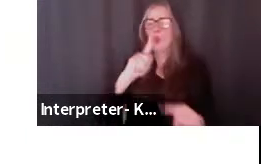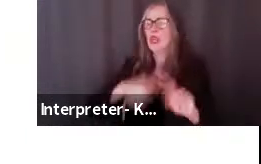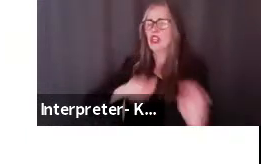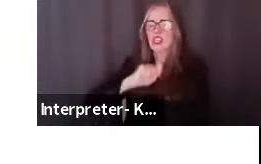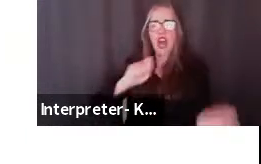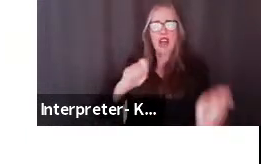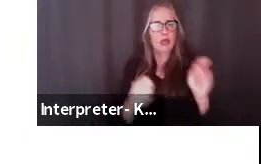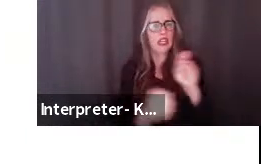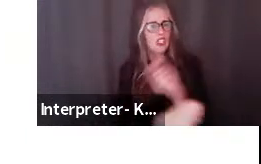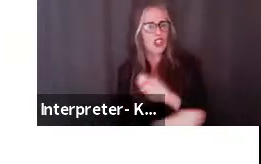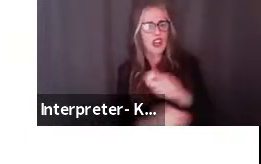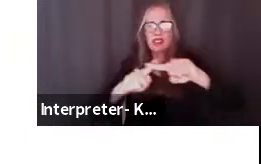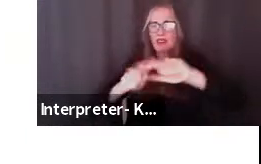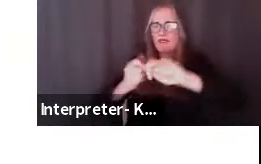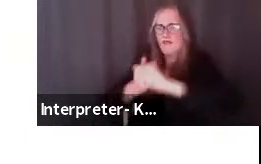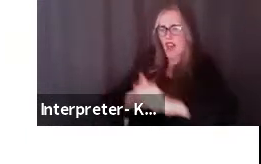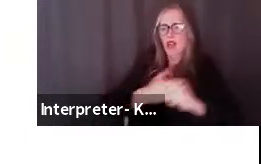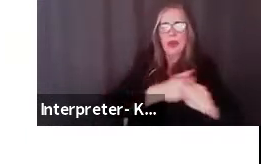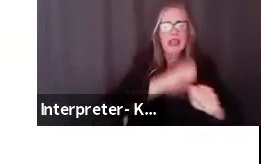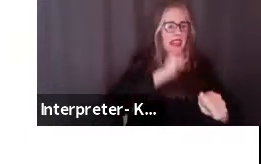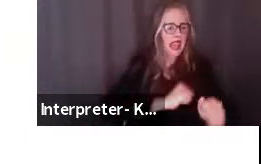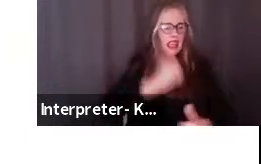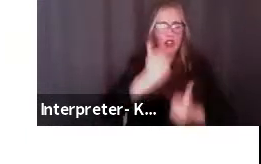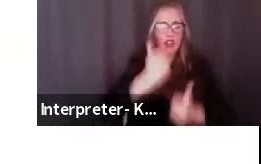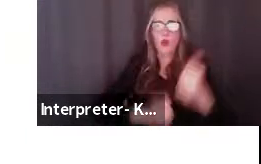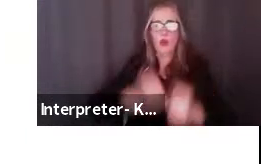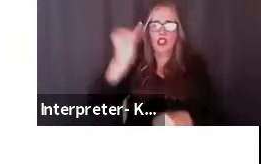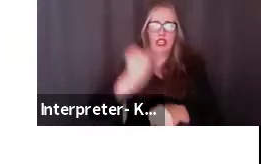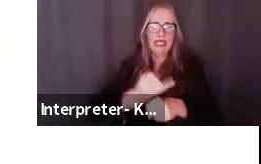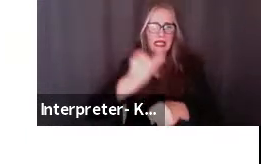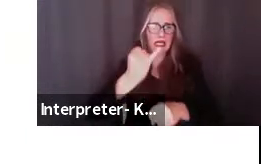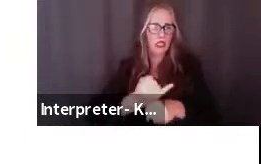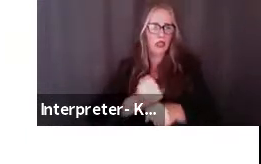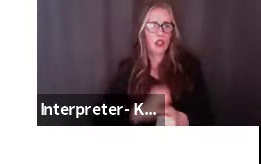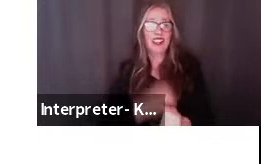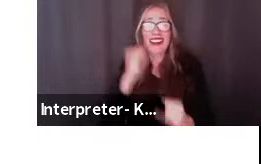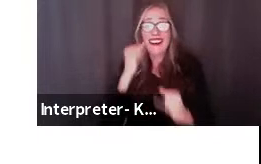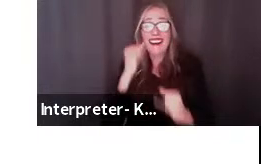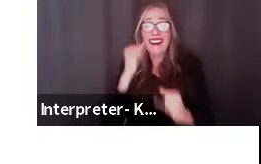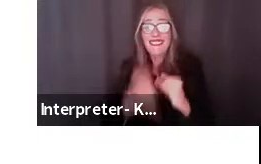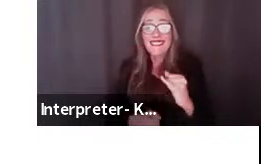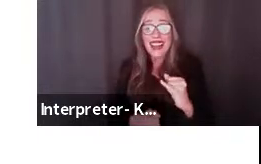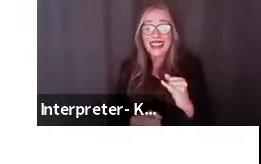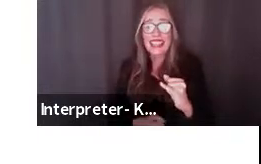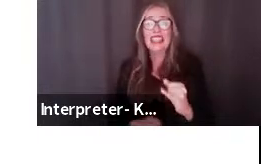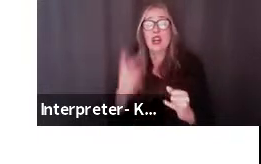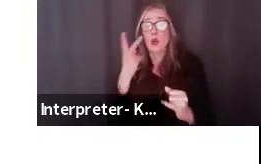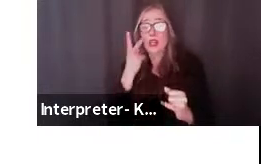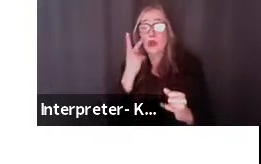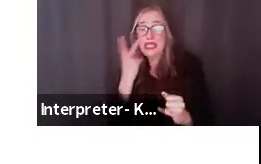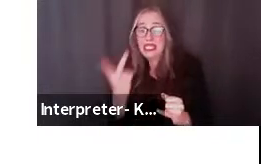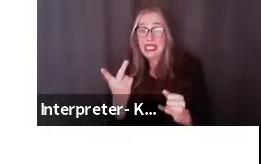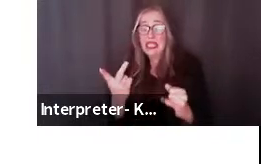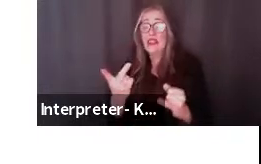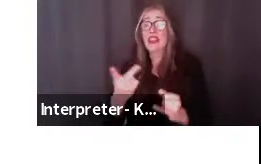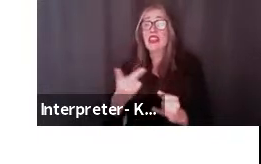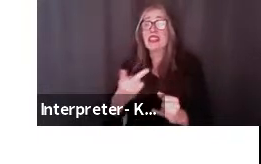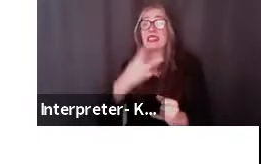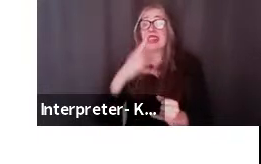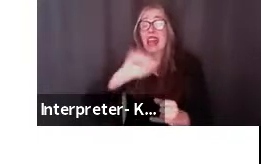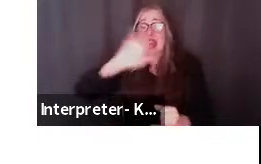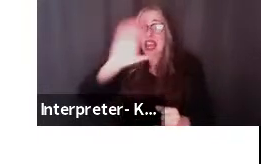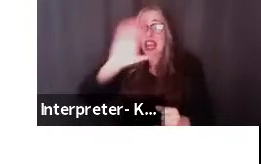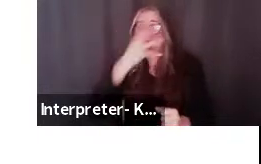age and institutions finally using nativity to define membership in a racialized asian immigrant group excludes